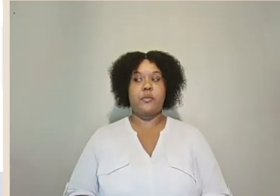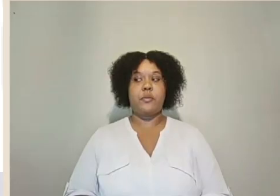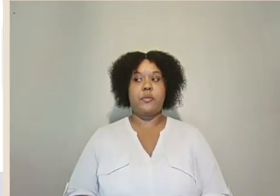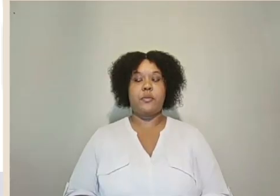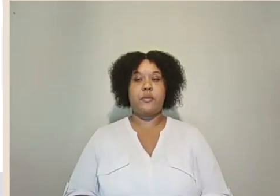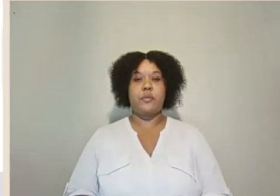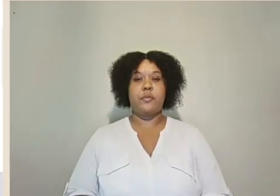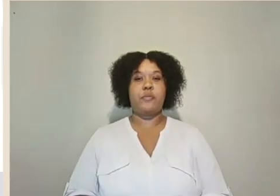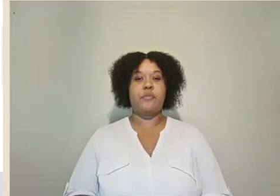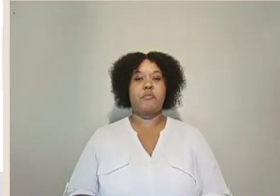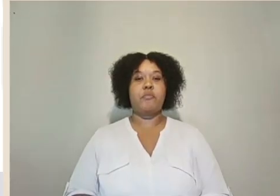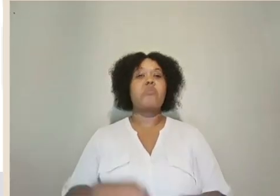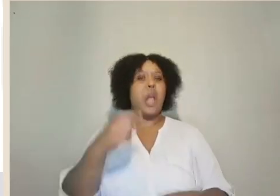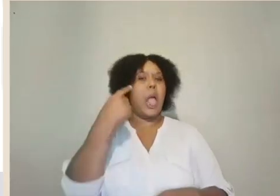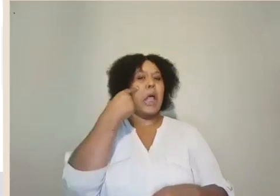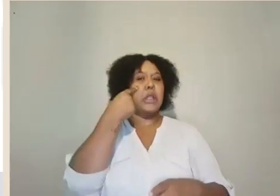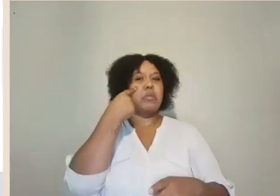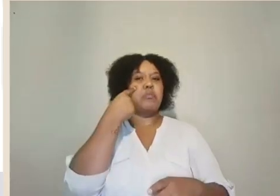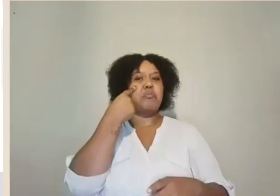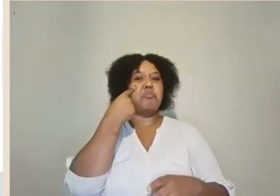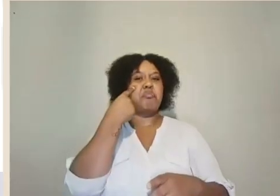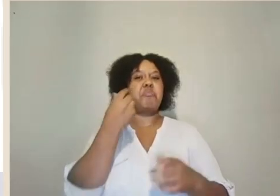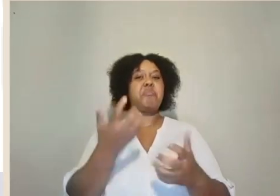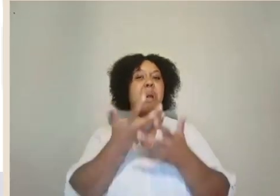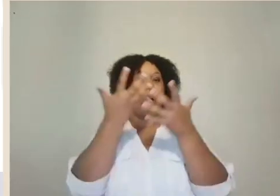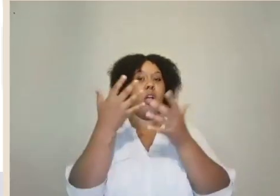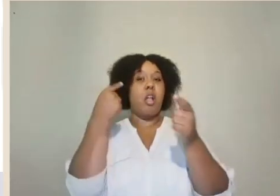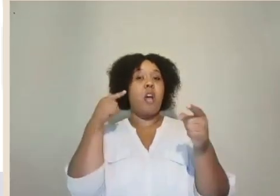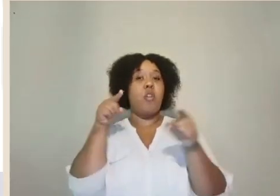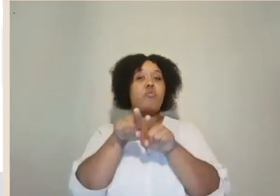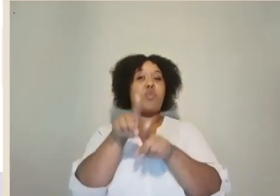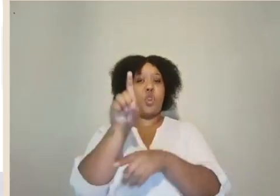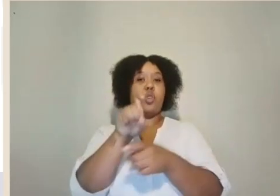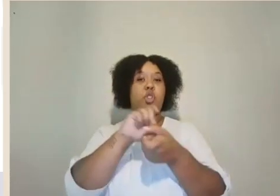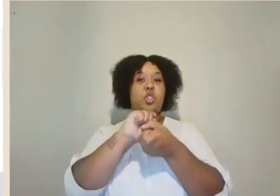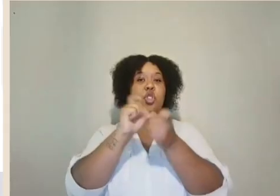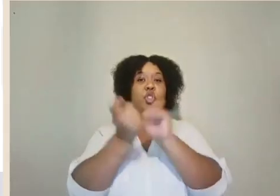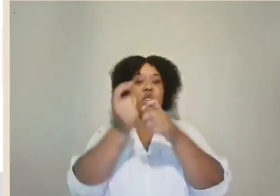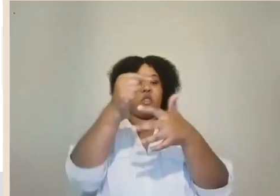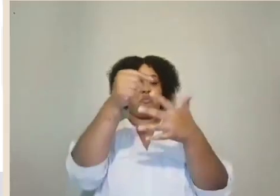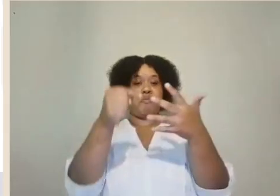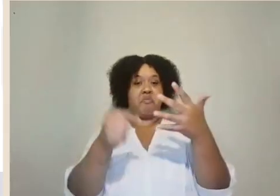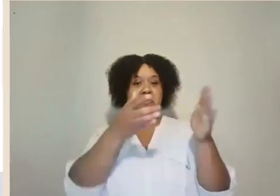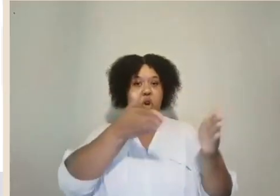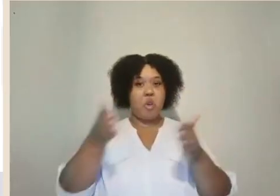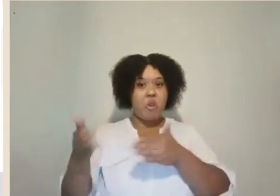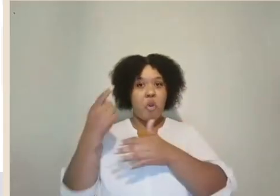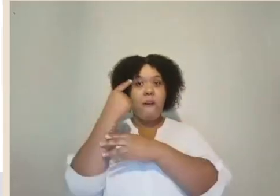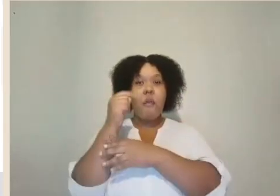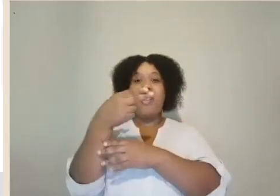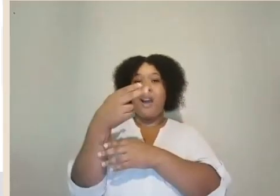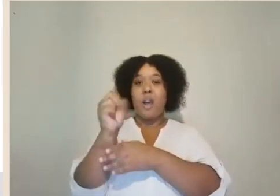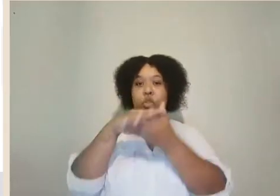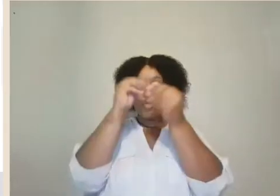A lot of us seems to be in agreement that, yes, we should change the module order for the high school student